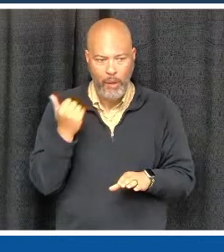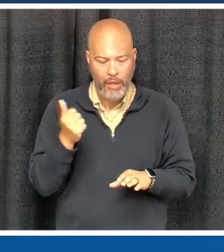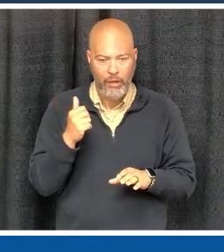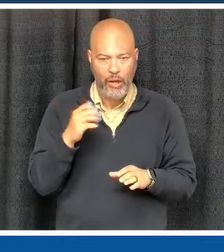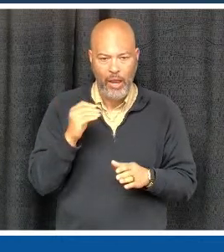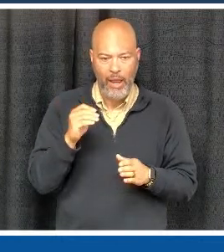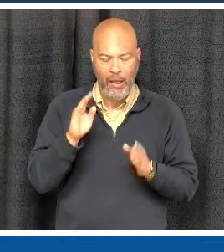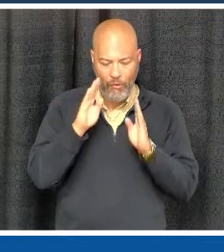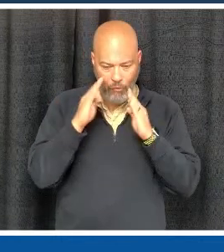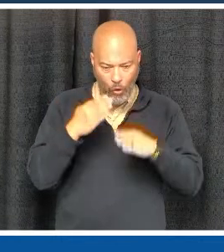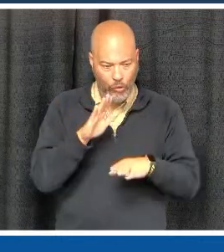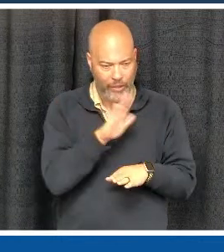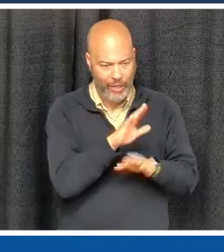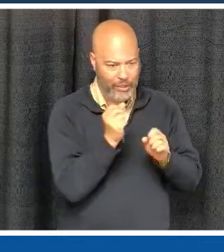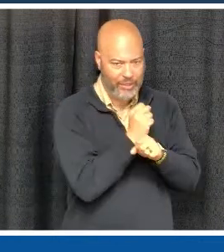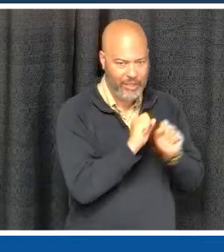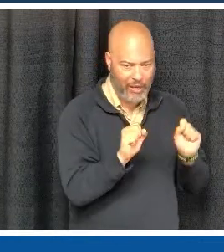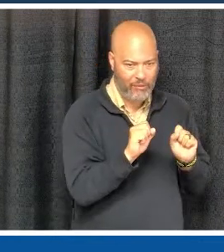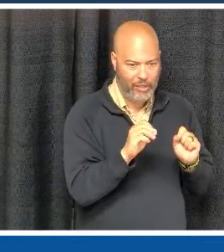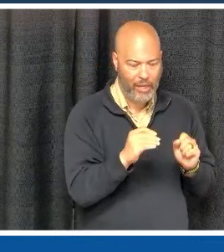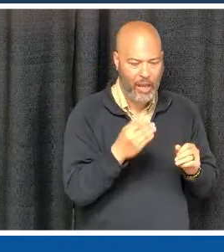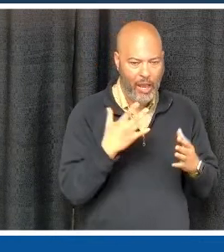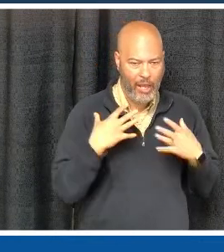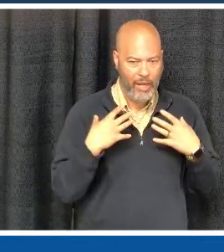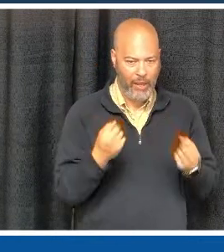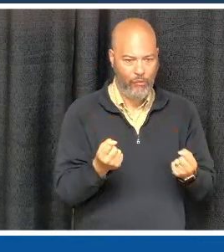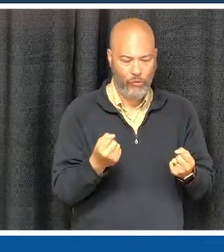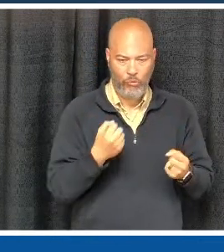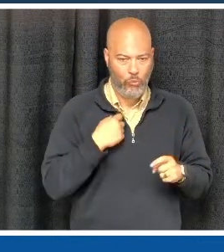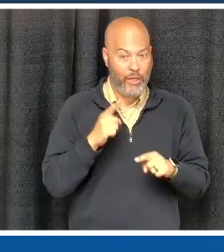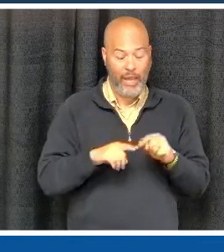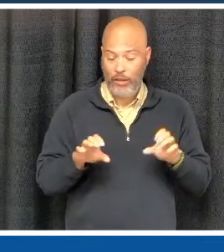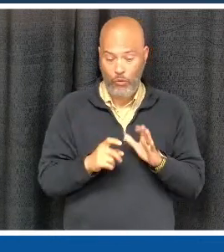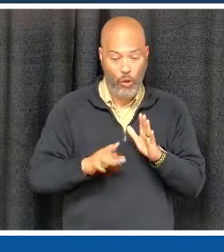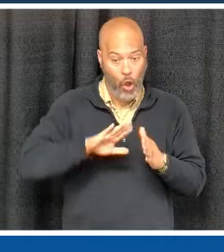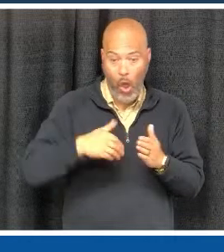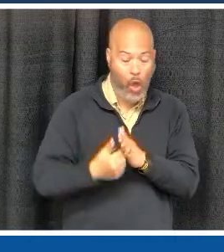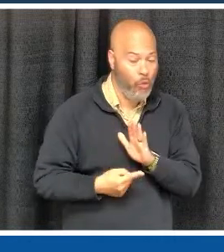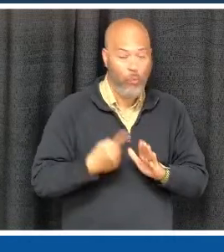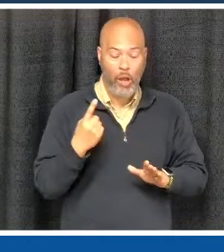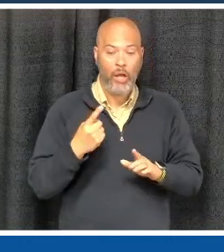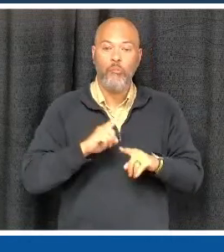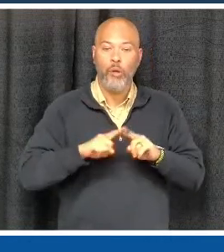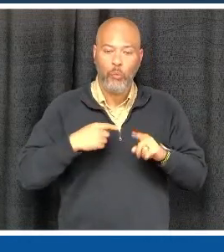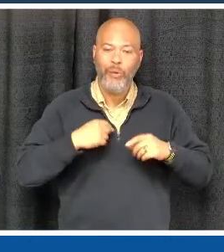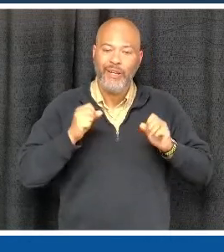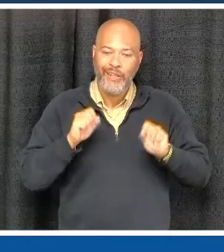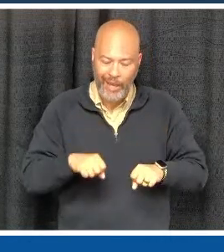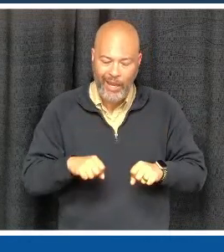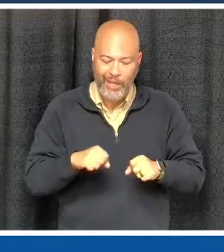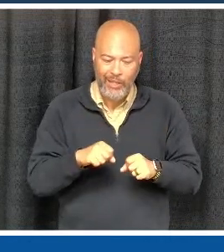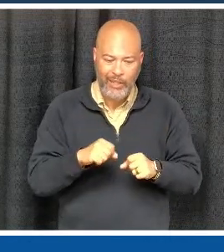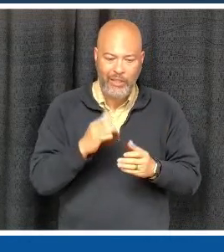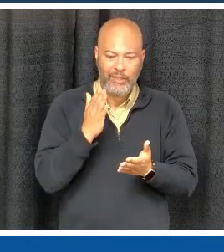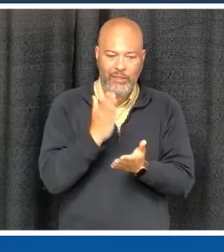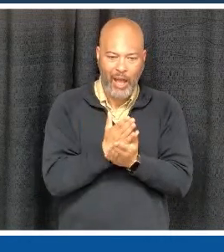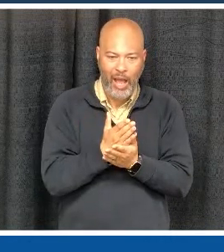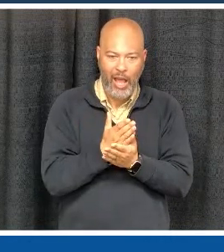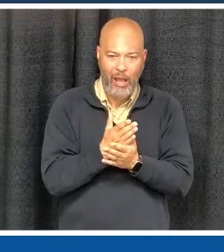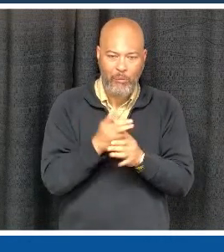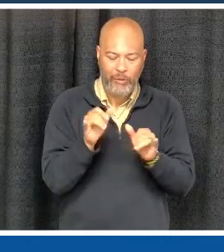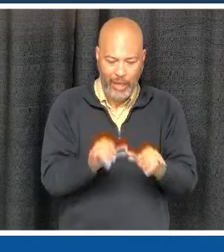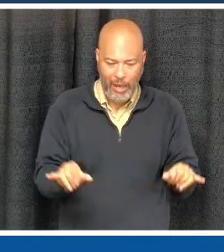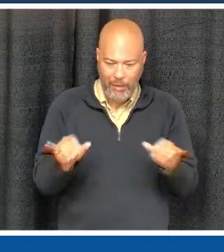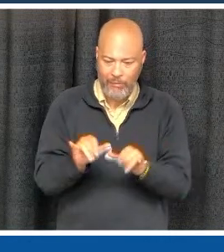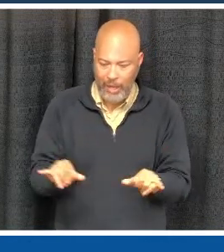center their safety and well-being. We can't do it all at once, but we can certainly stop the cycle of